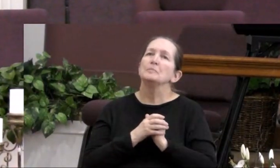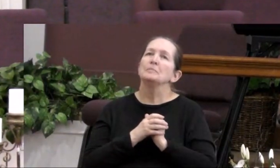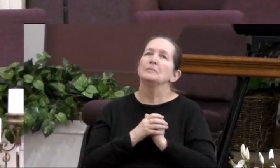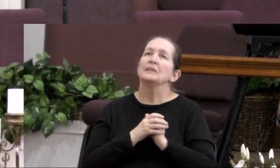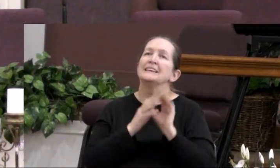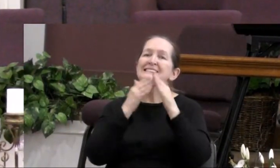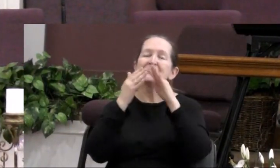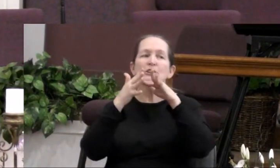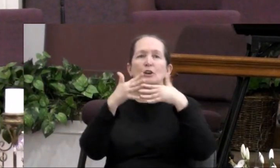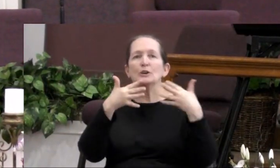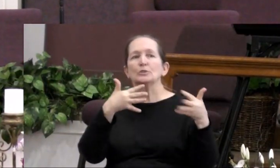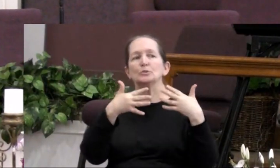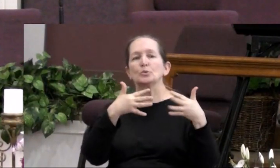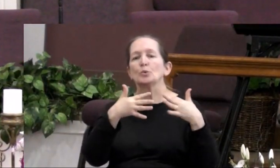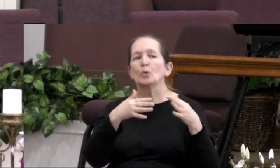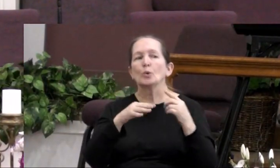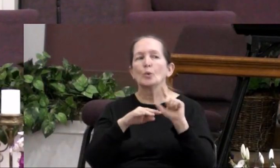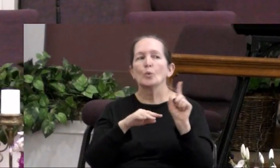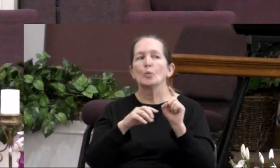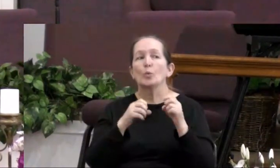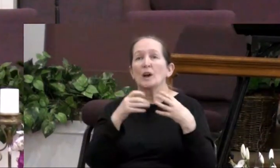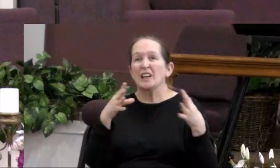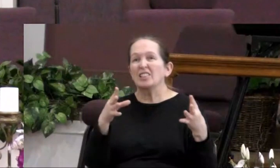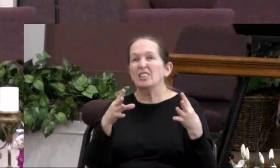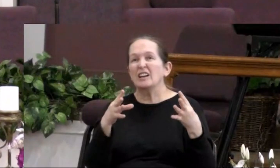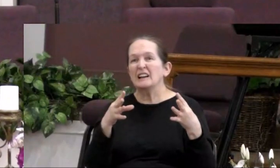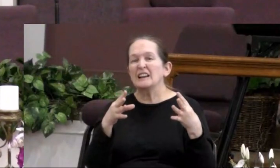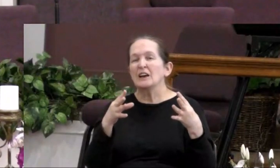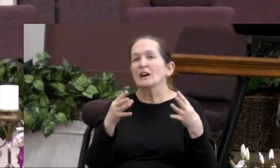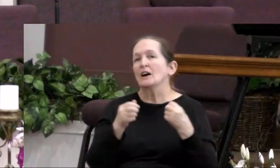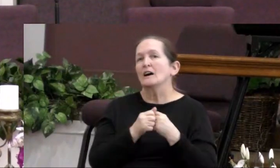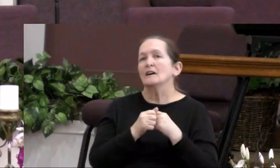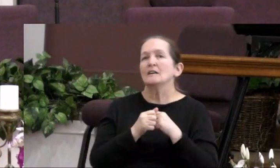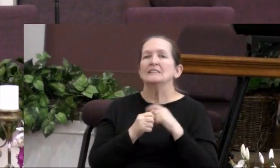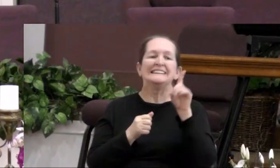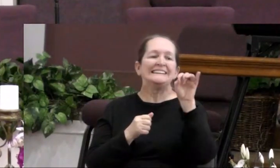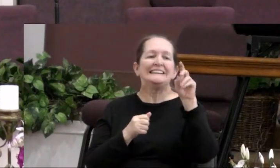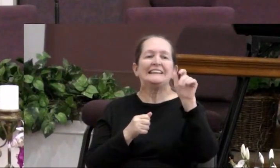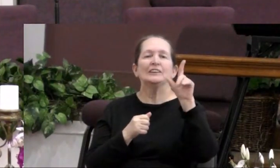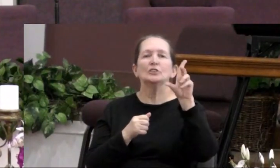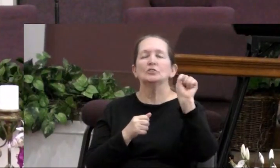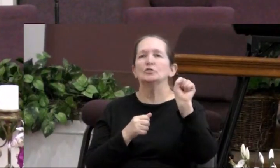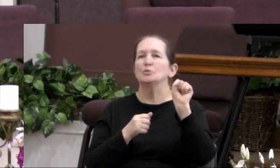gates is where a lot of deals were made.